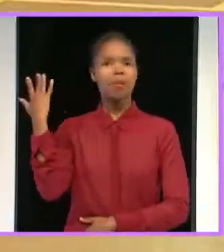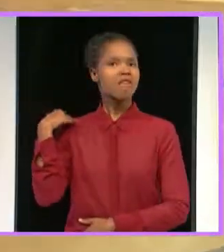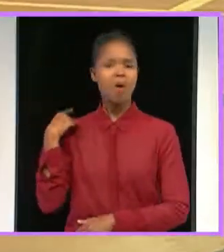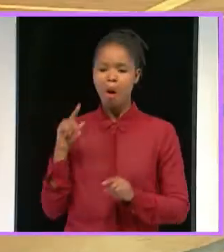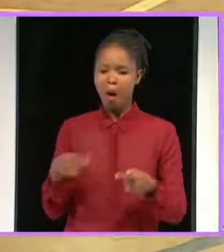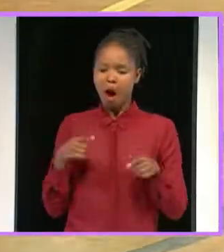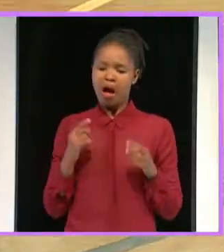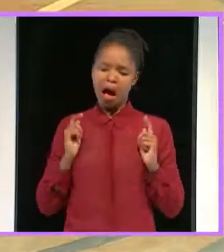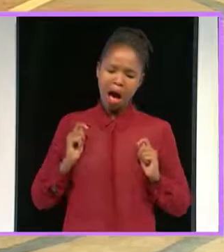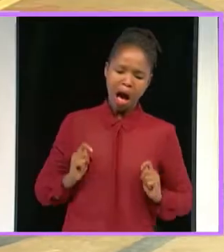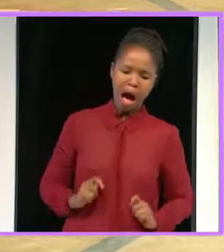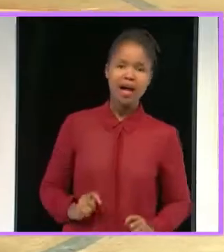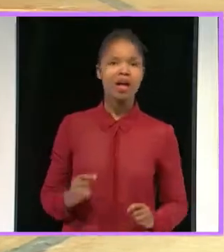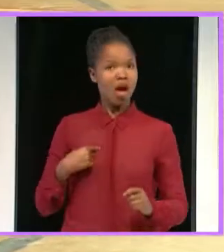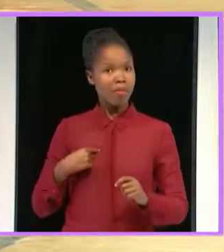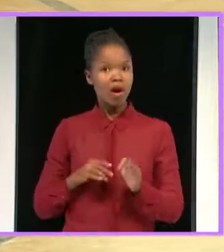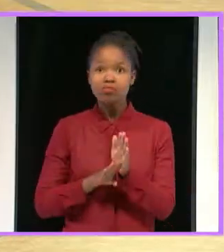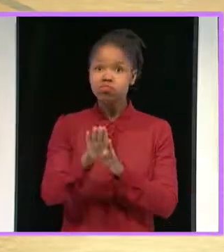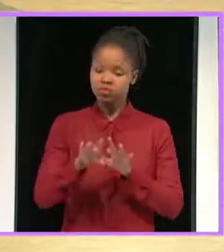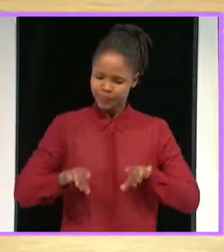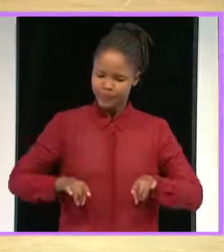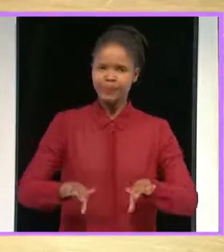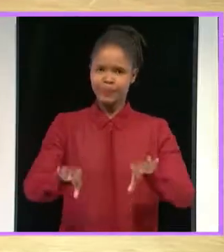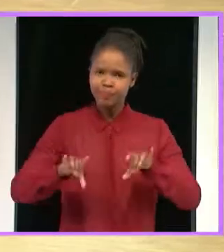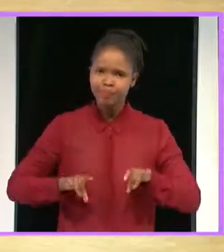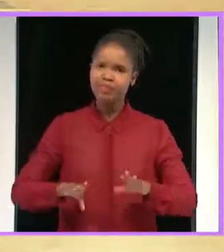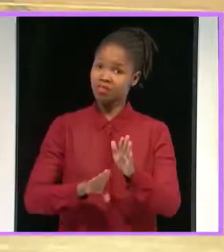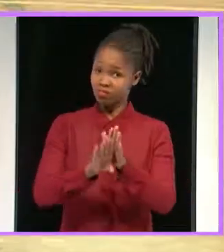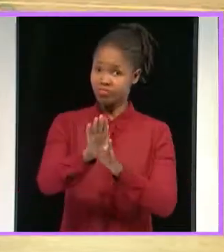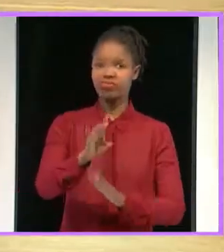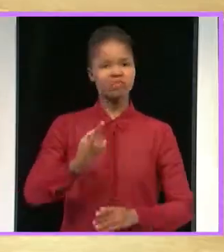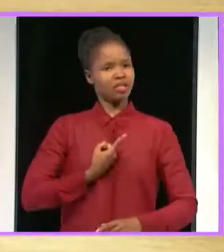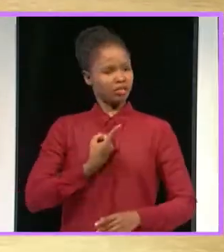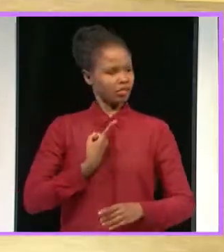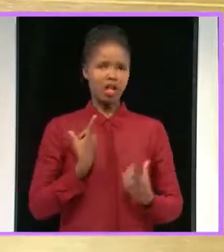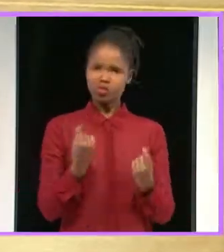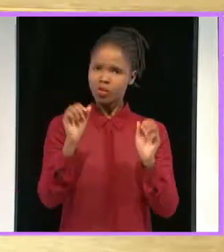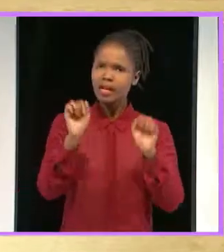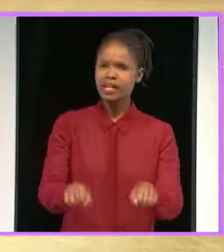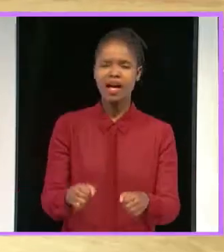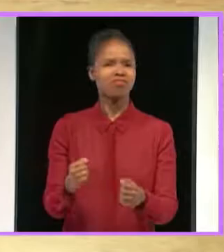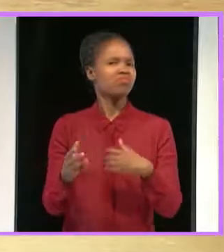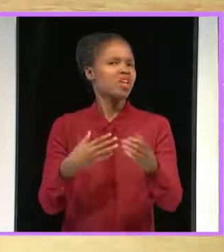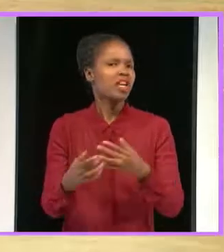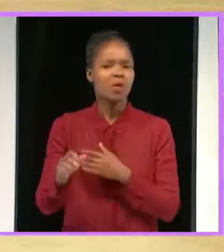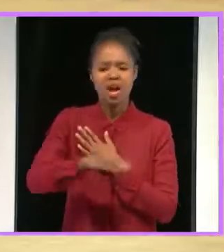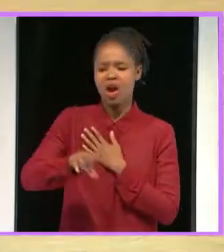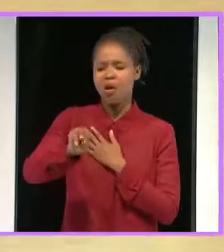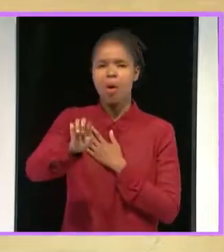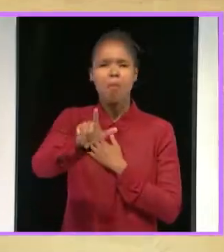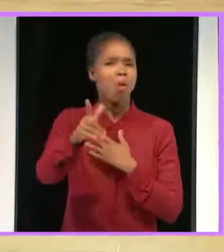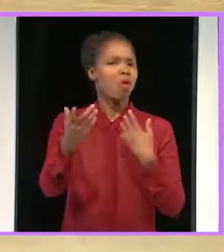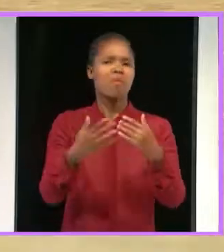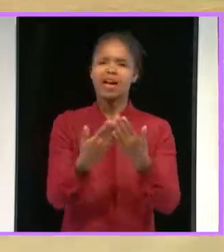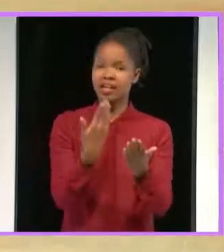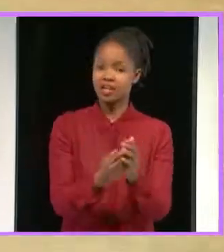in the mall, wherever they are. So I've definitely noticed that it makes a huge difference to all the people who do come